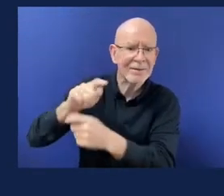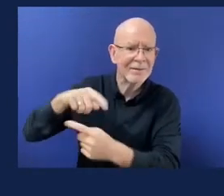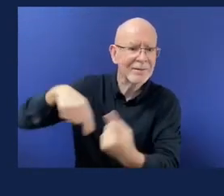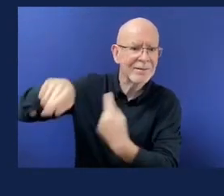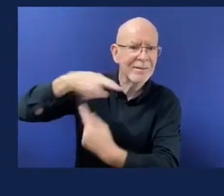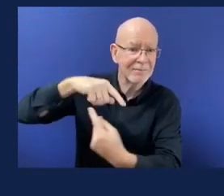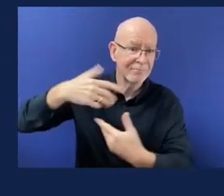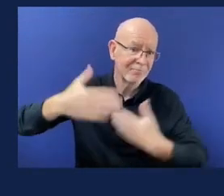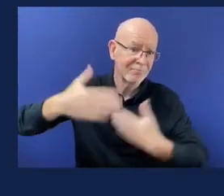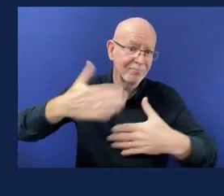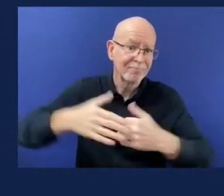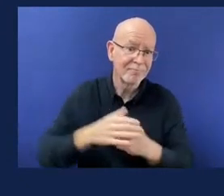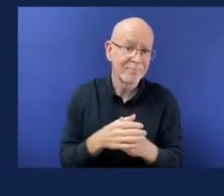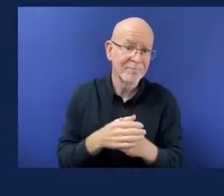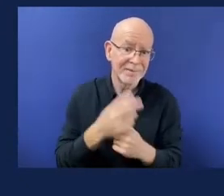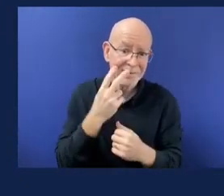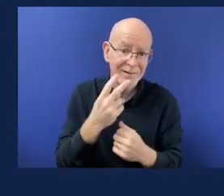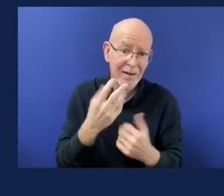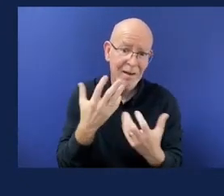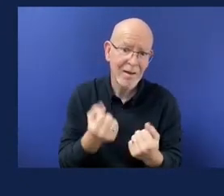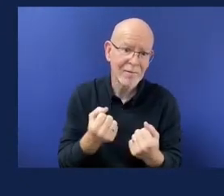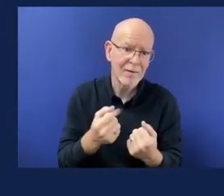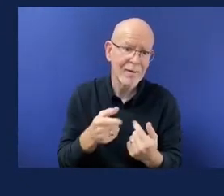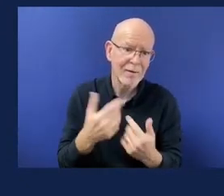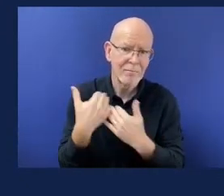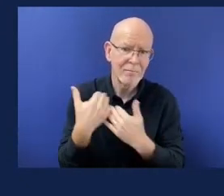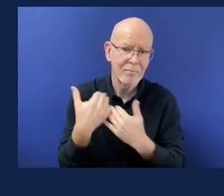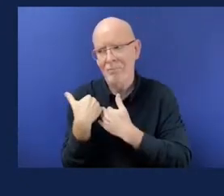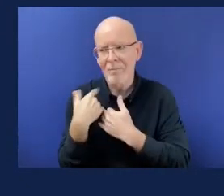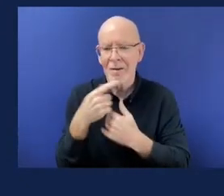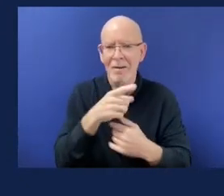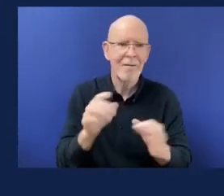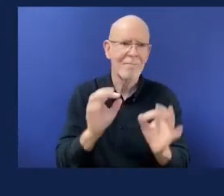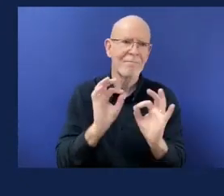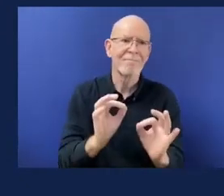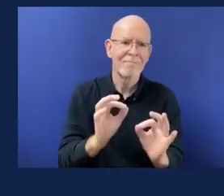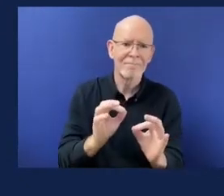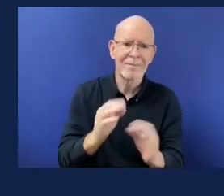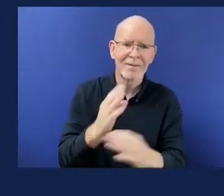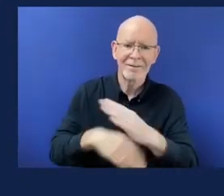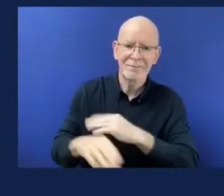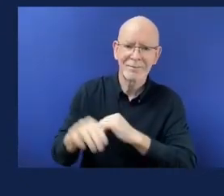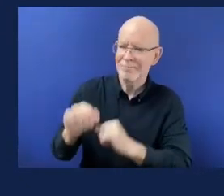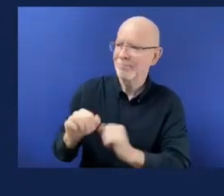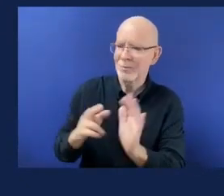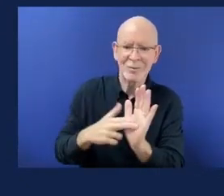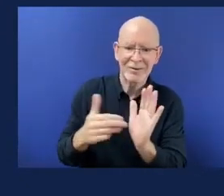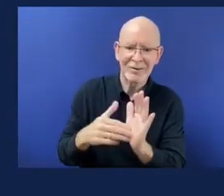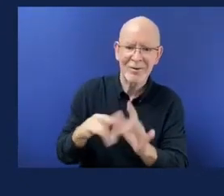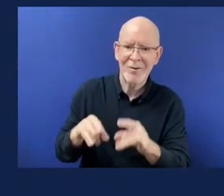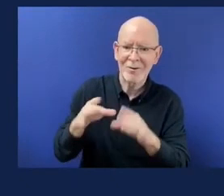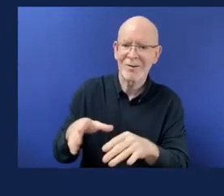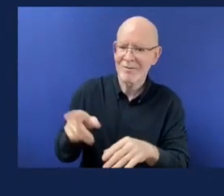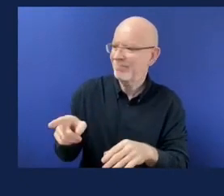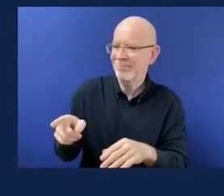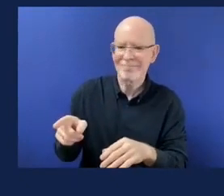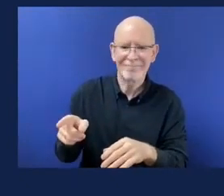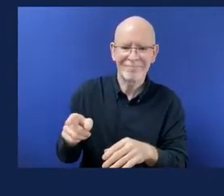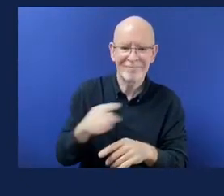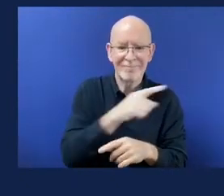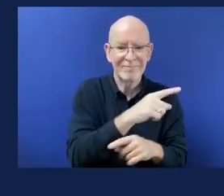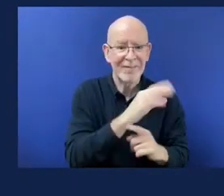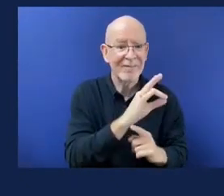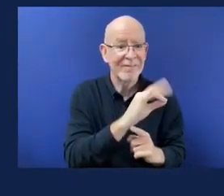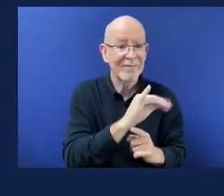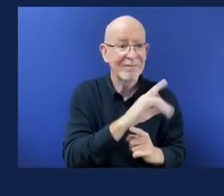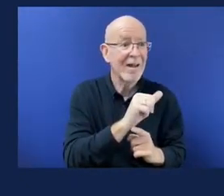of our disability advisors and who is blind and uses a guide dog, expressed her excitement. She